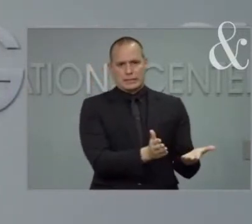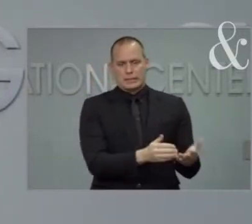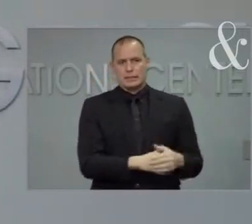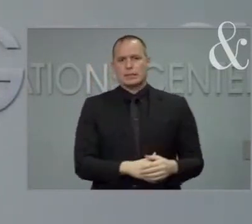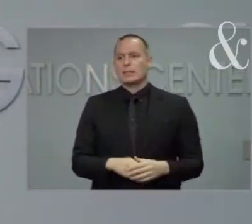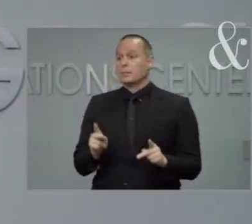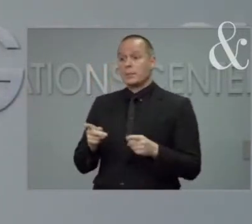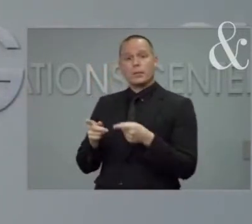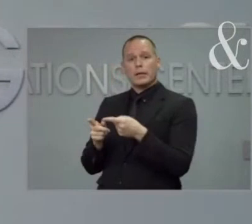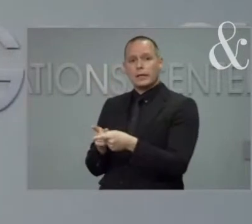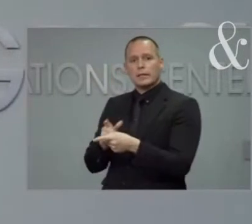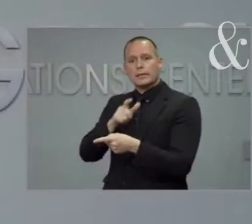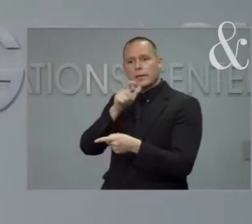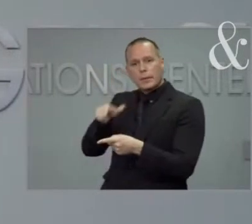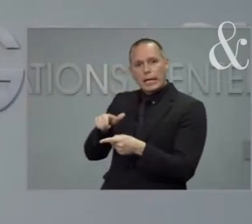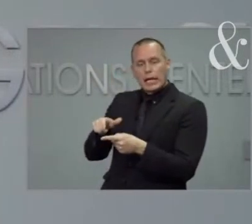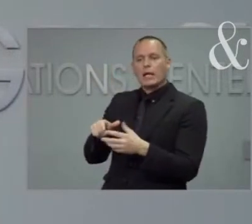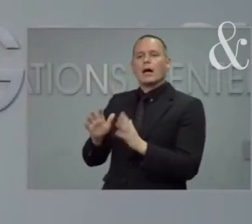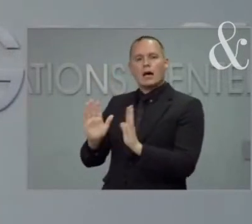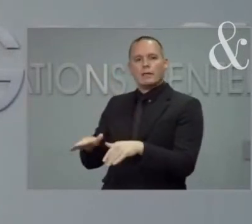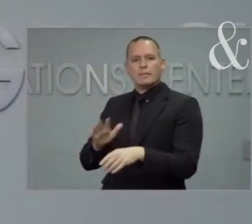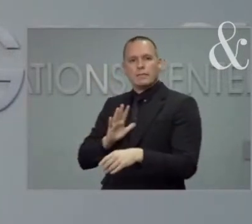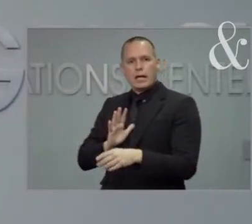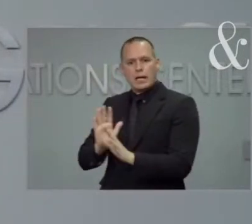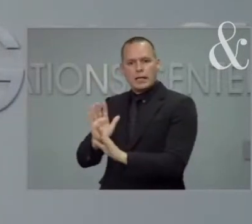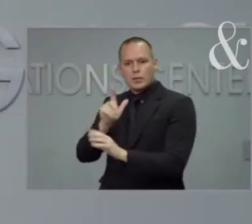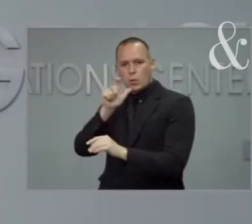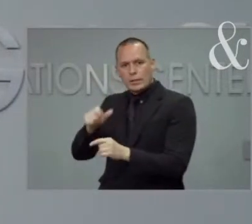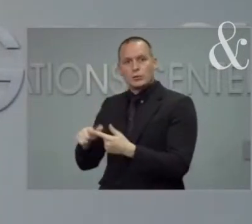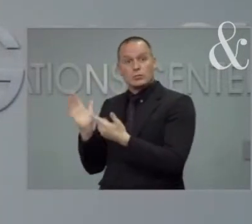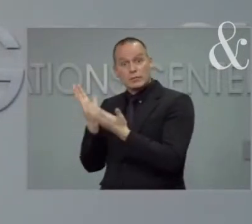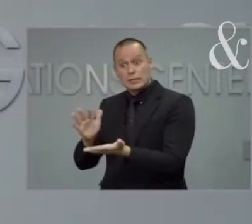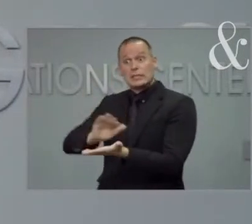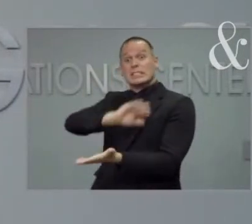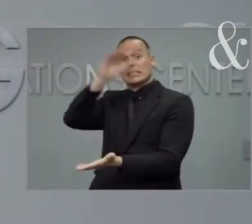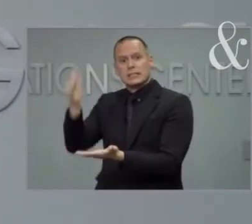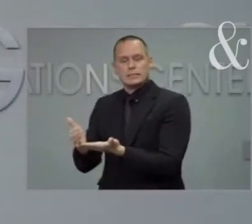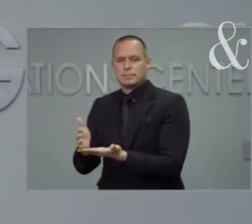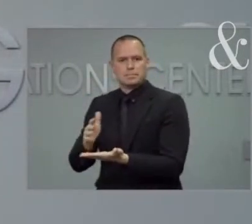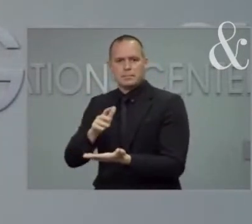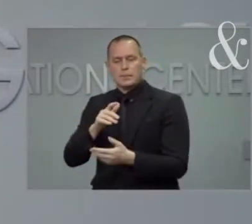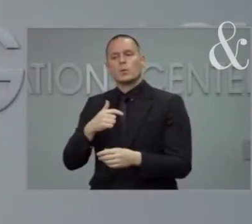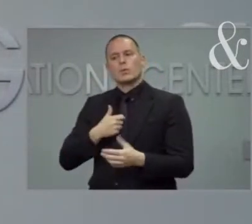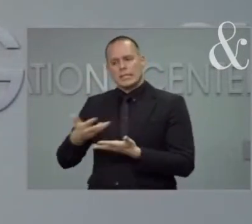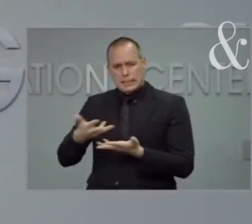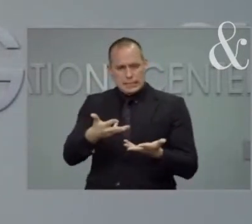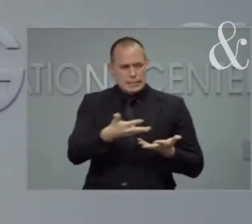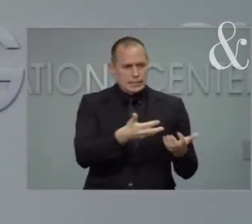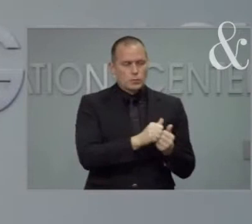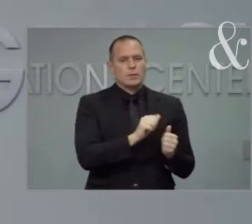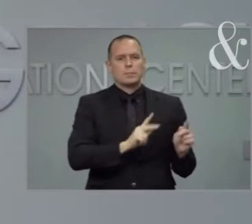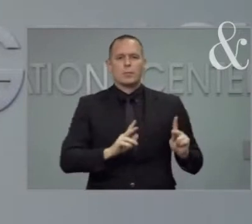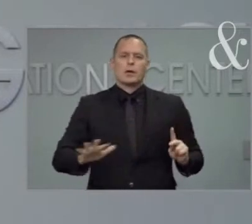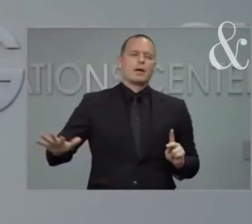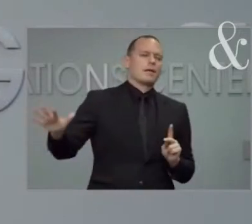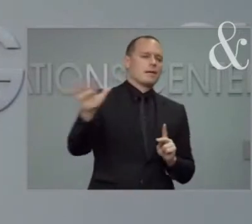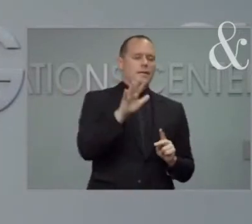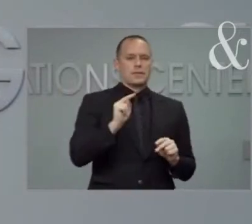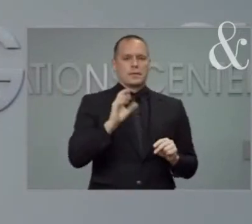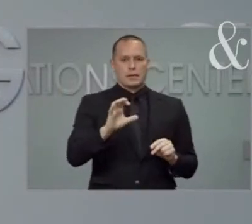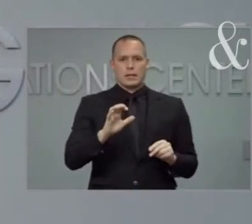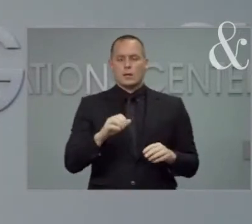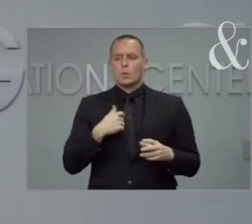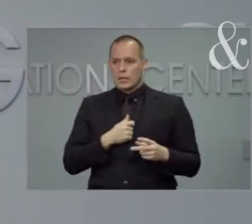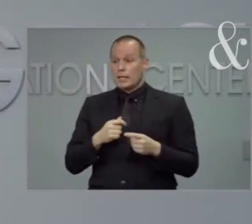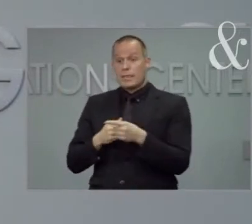So that's the change that came over the last number of weeks. We worked with our vaccine providers, so they had that time to have that visibility to